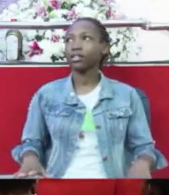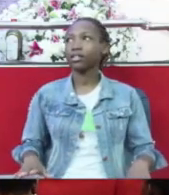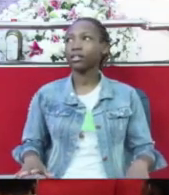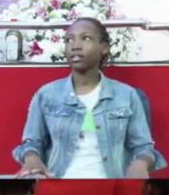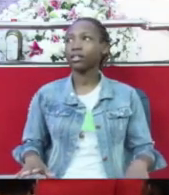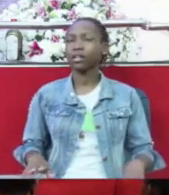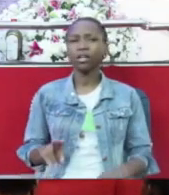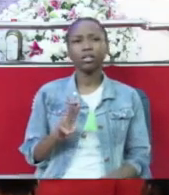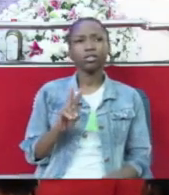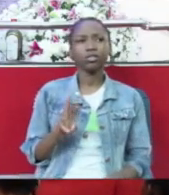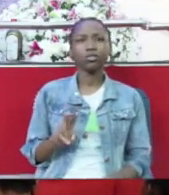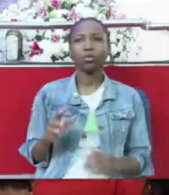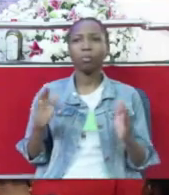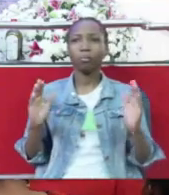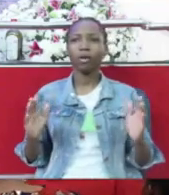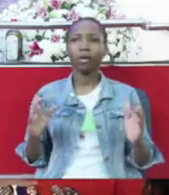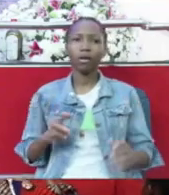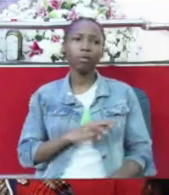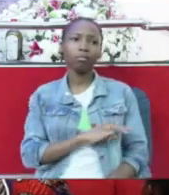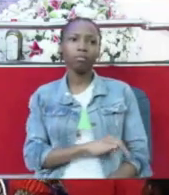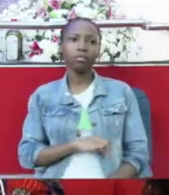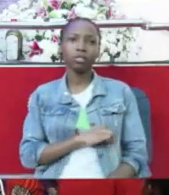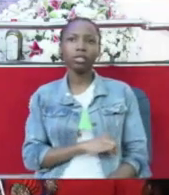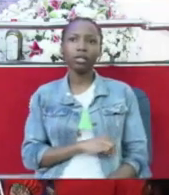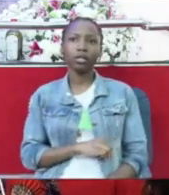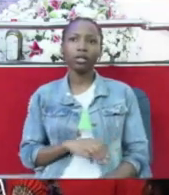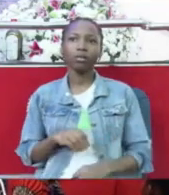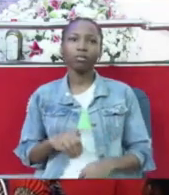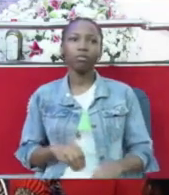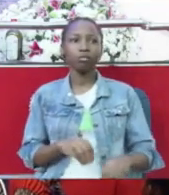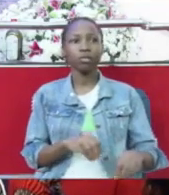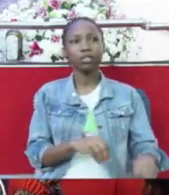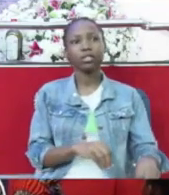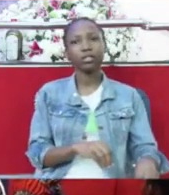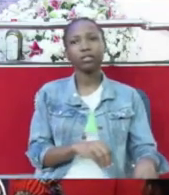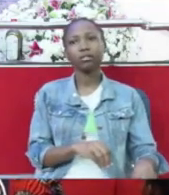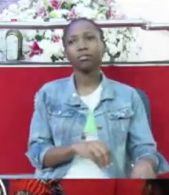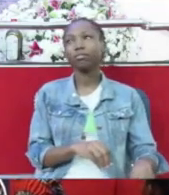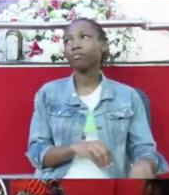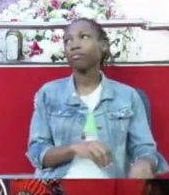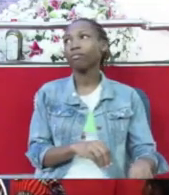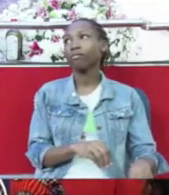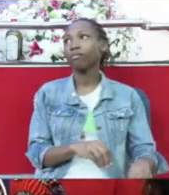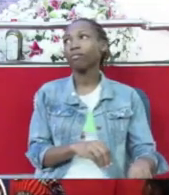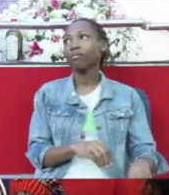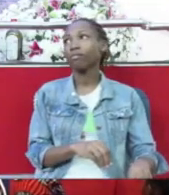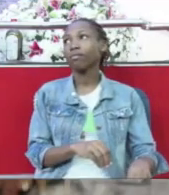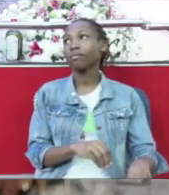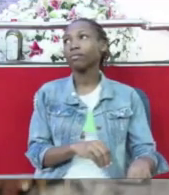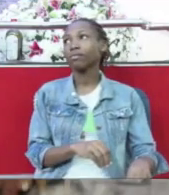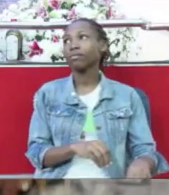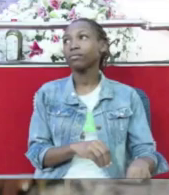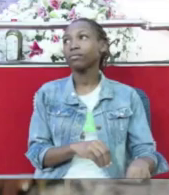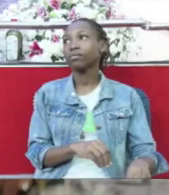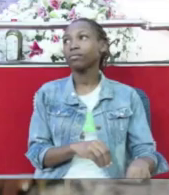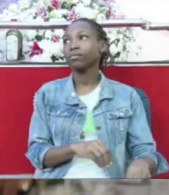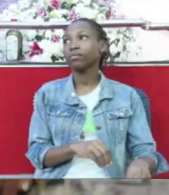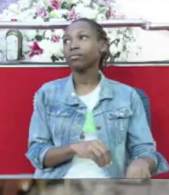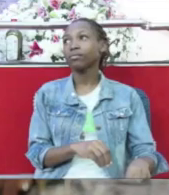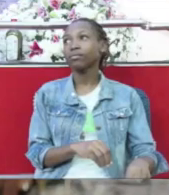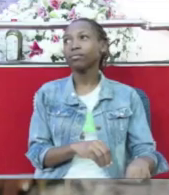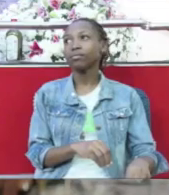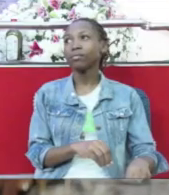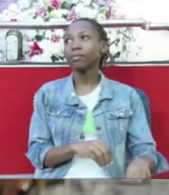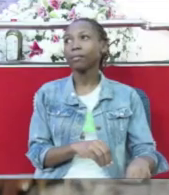missionary mobilizing movements. Umekuwa na, shall I say seasons? Msongo wa